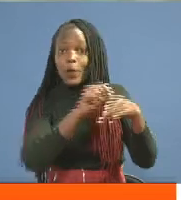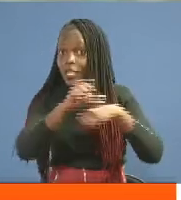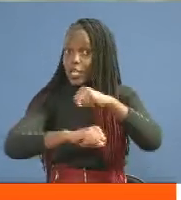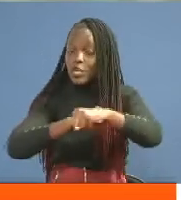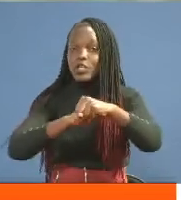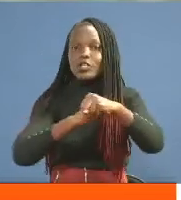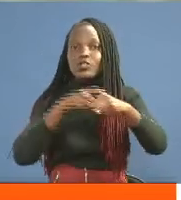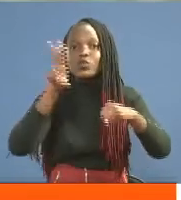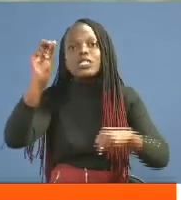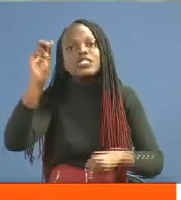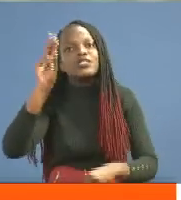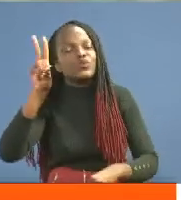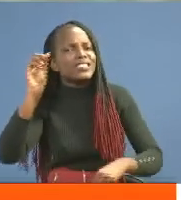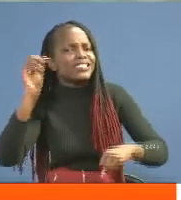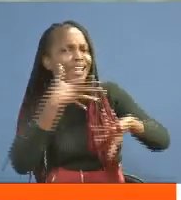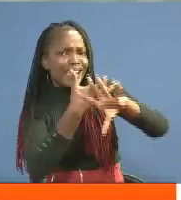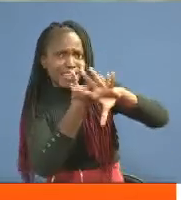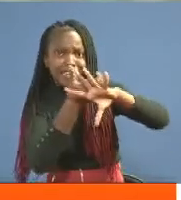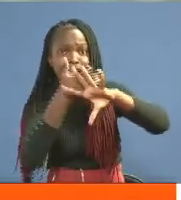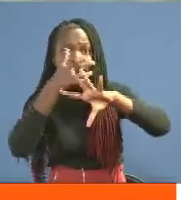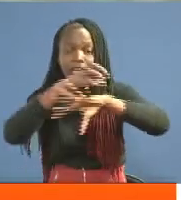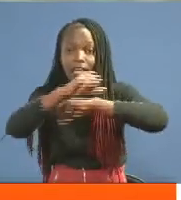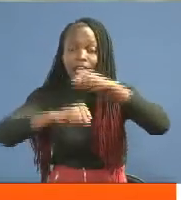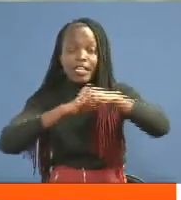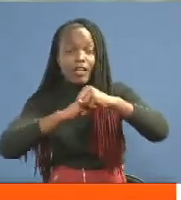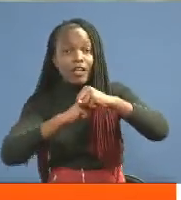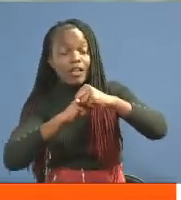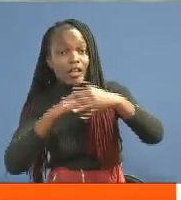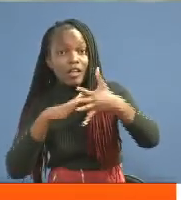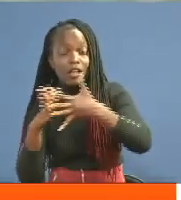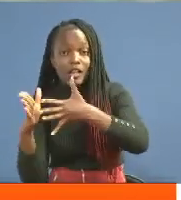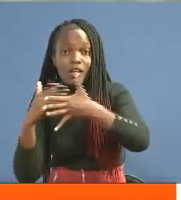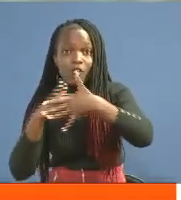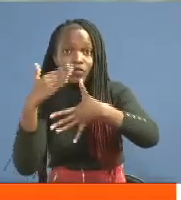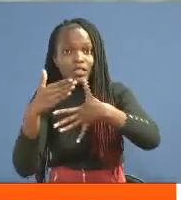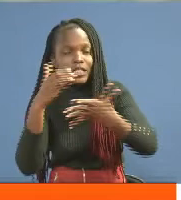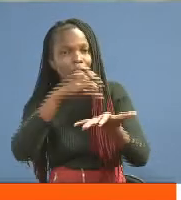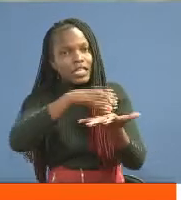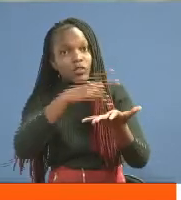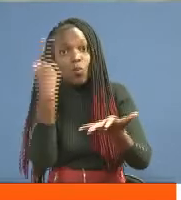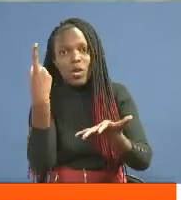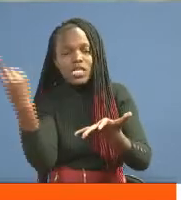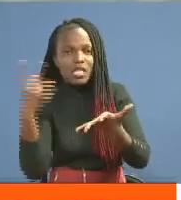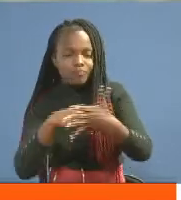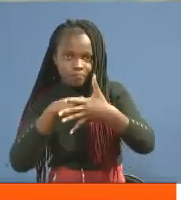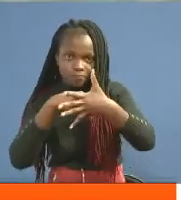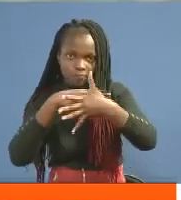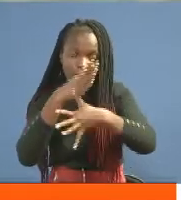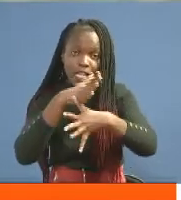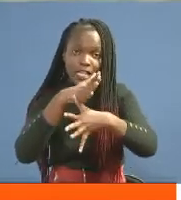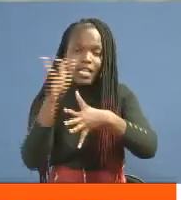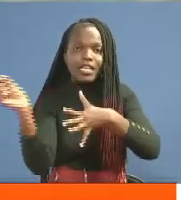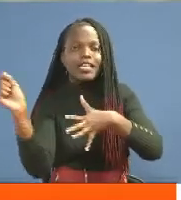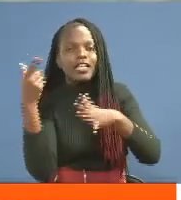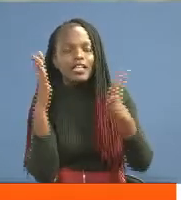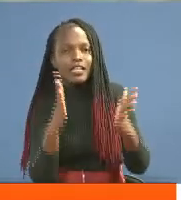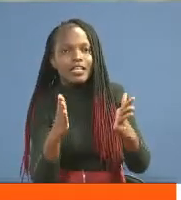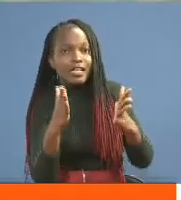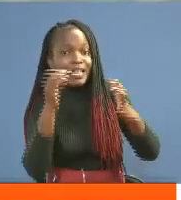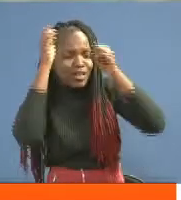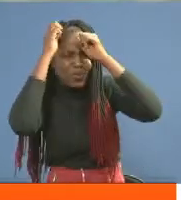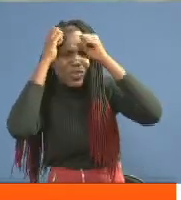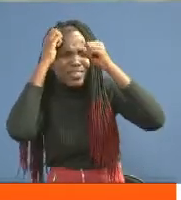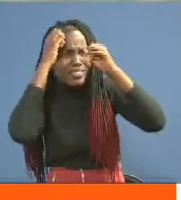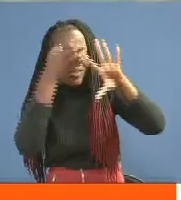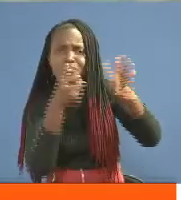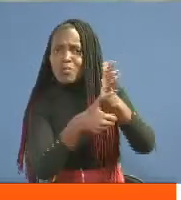The year 2020 was tough for Kenya after the first COVID-19 case was announced on 13th of March. The education sector was shaken,